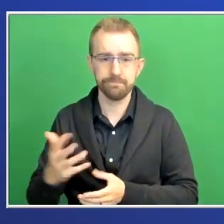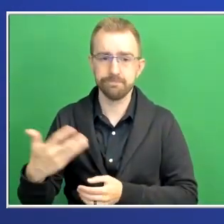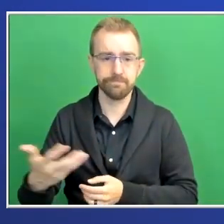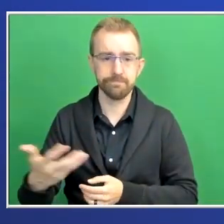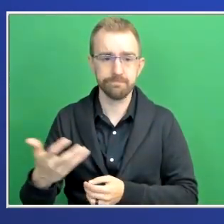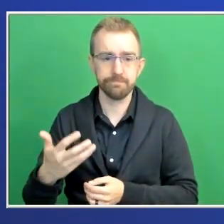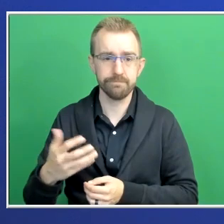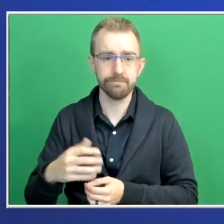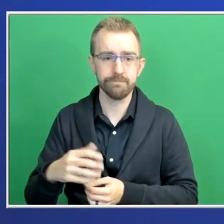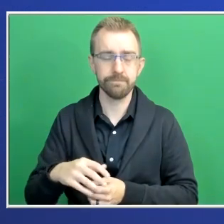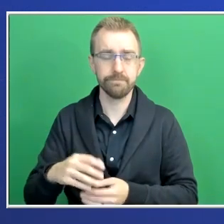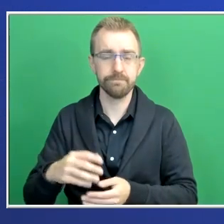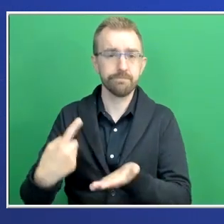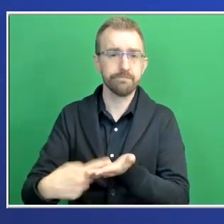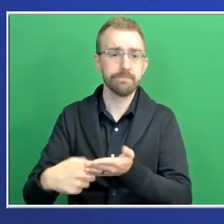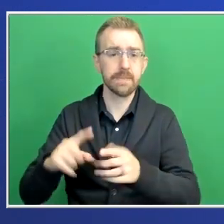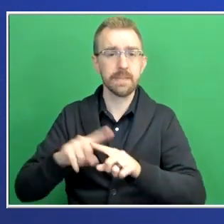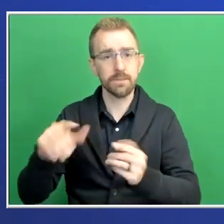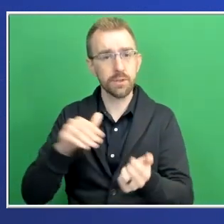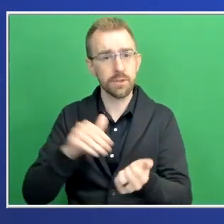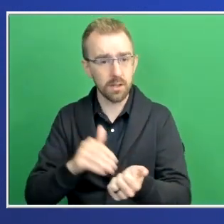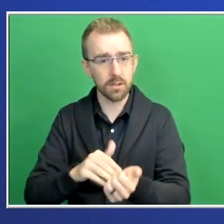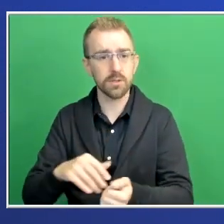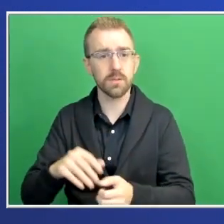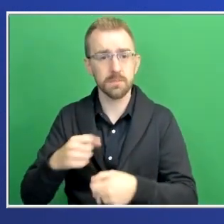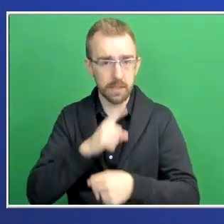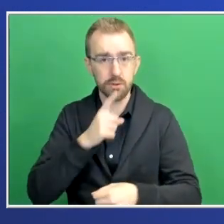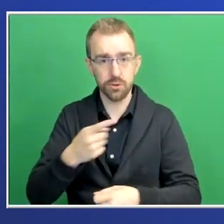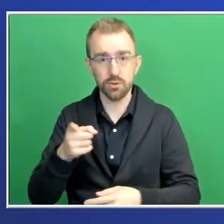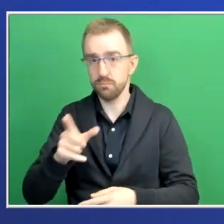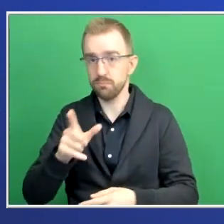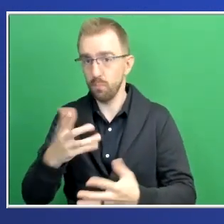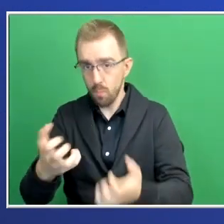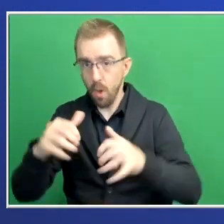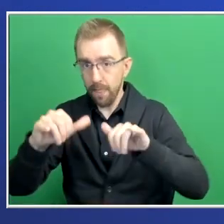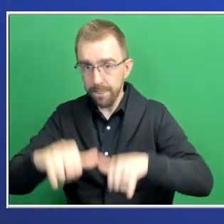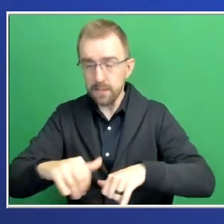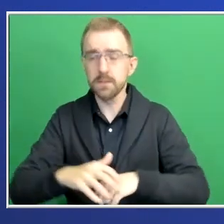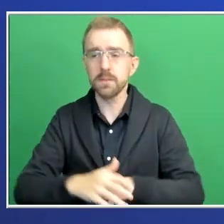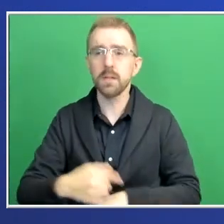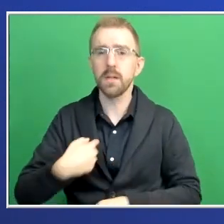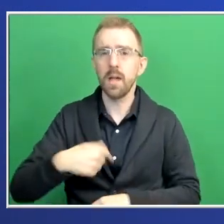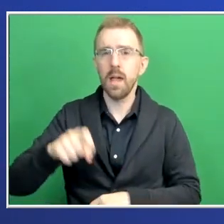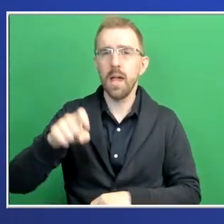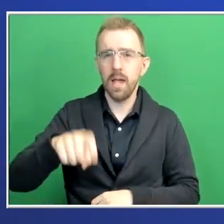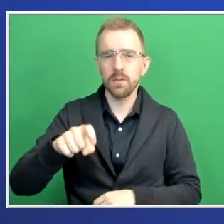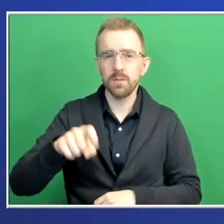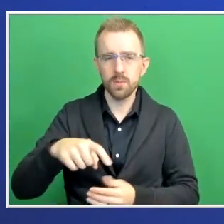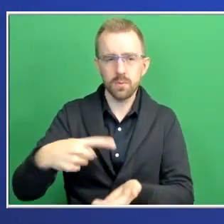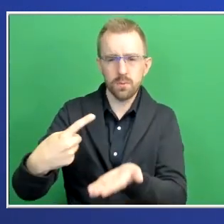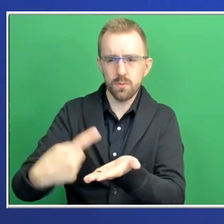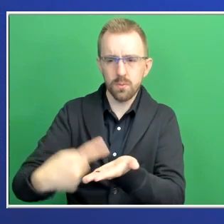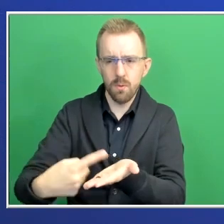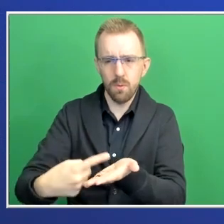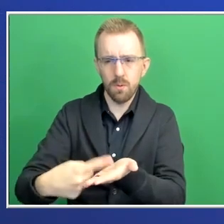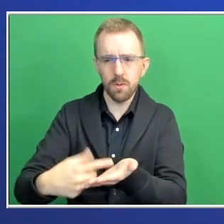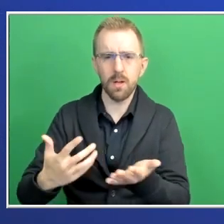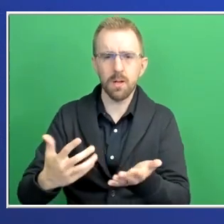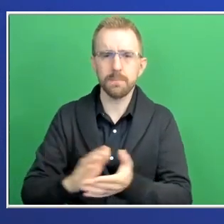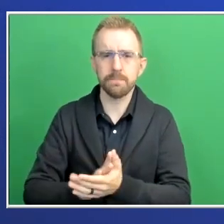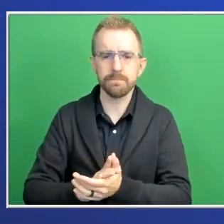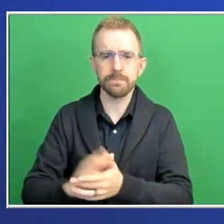talk to different doctors just to see did I want to do it. I had to talk to